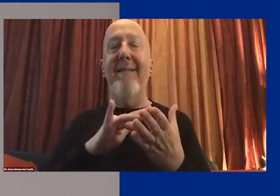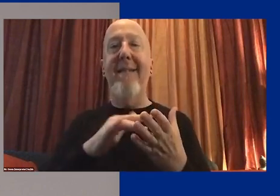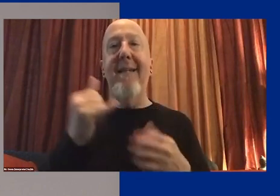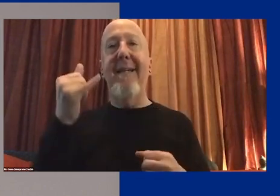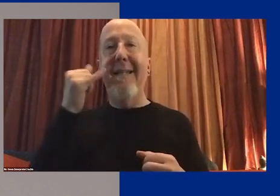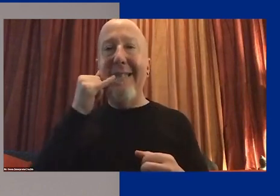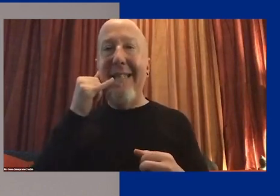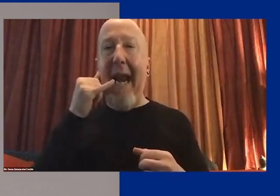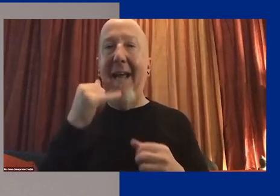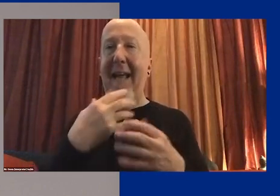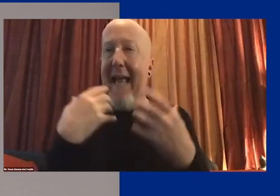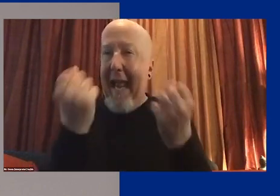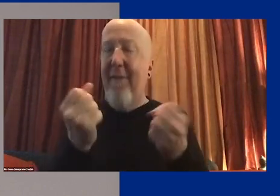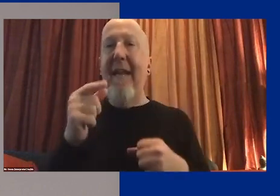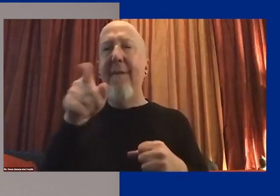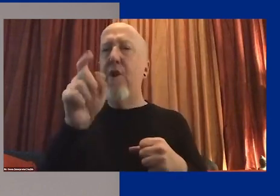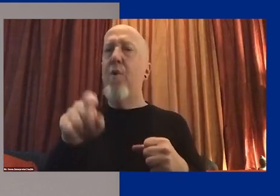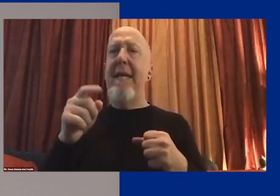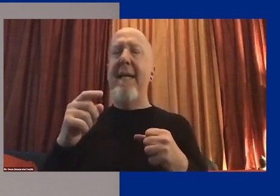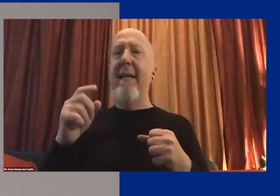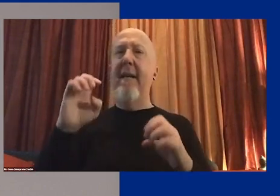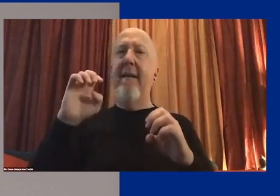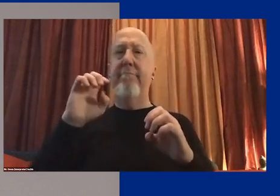an evaluation or a